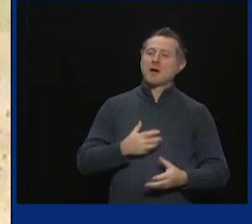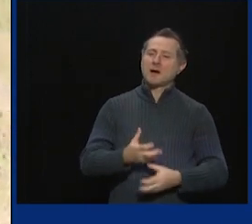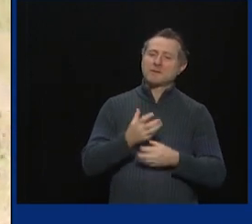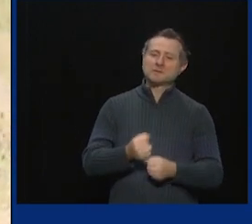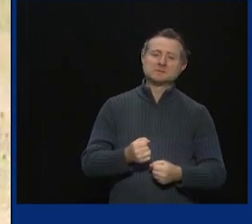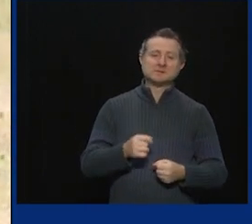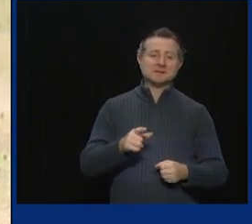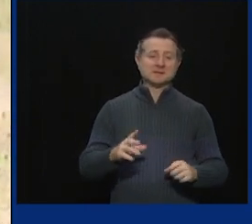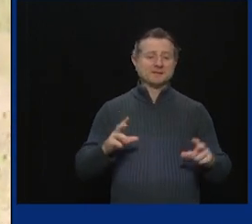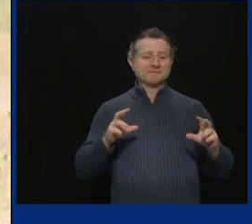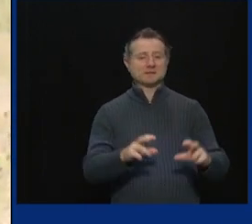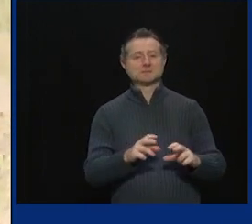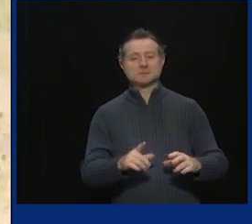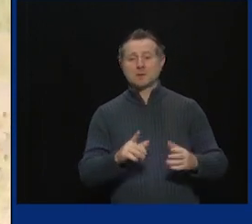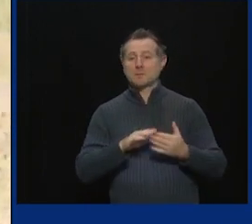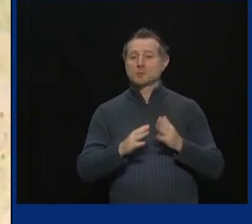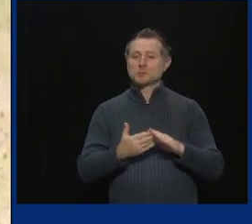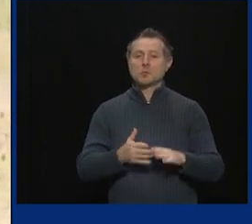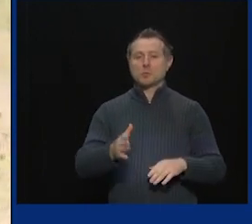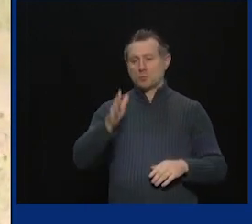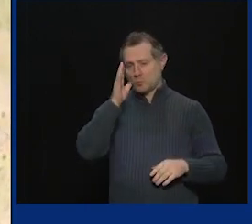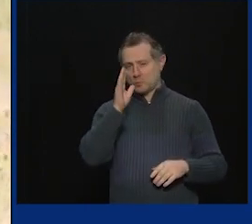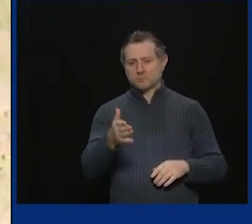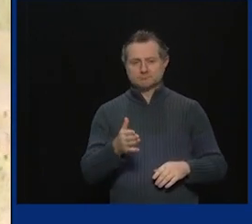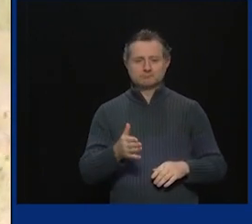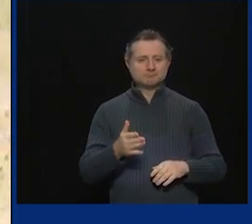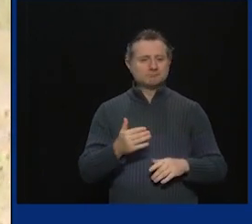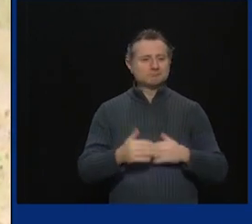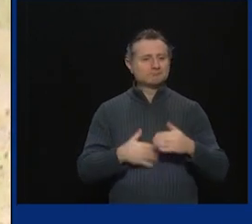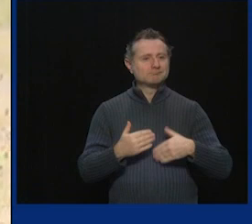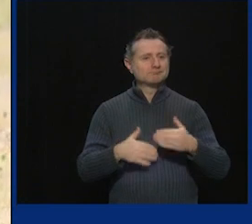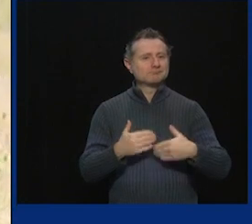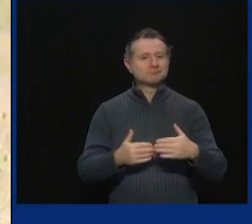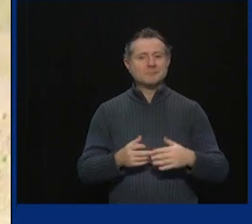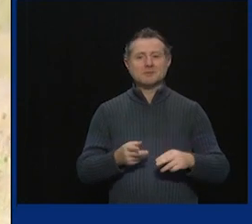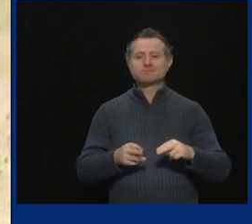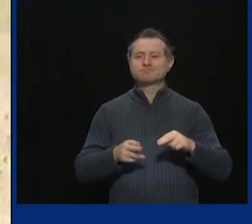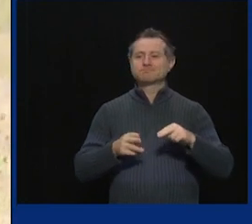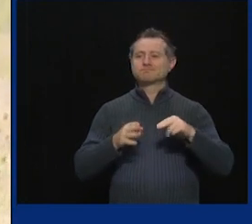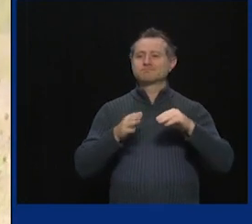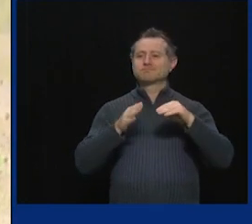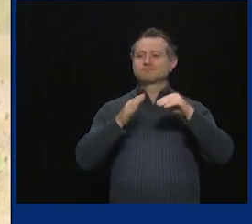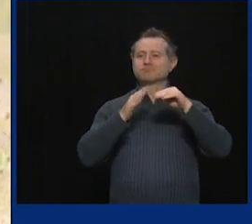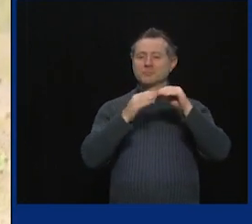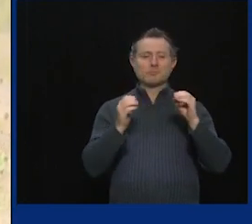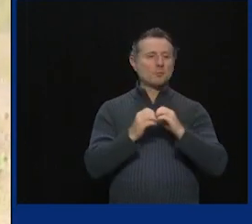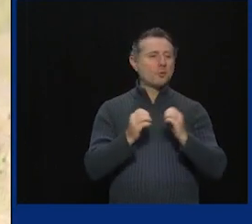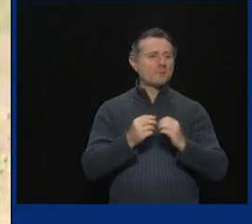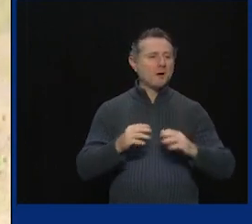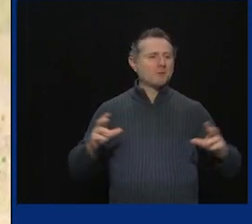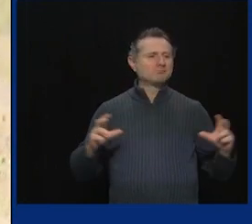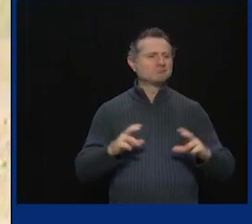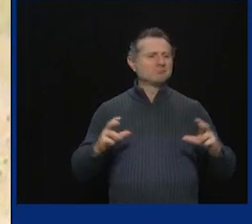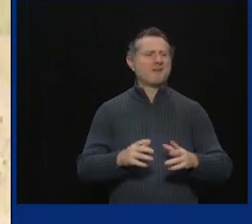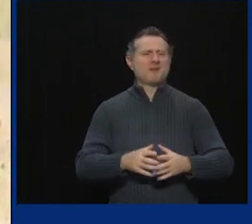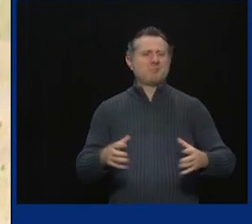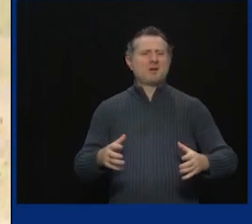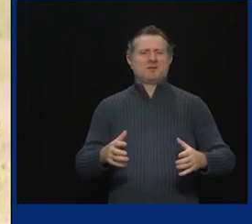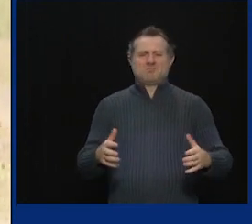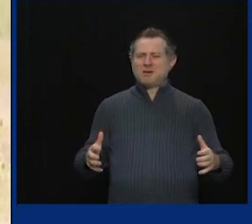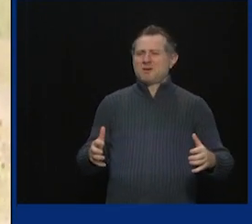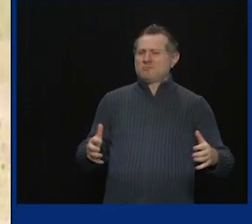as a catalyst to future investment and expansion at STAMP and across our entire region. I'd like